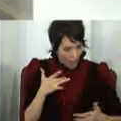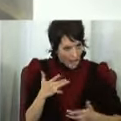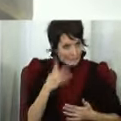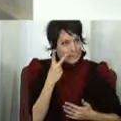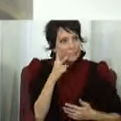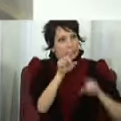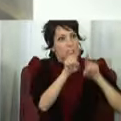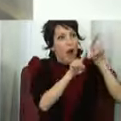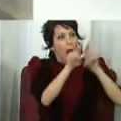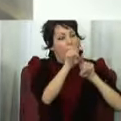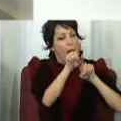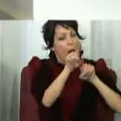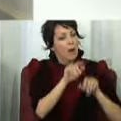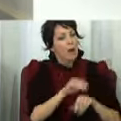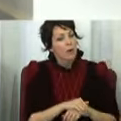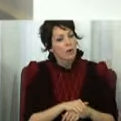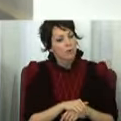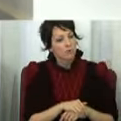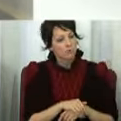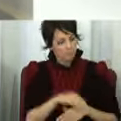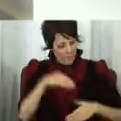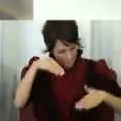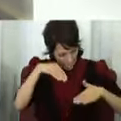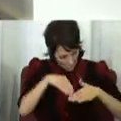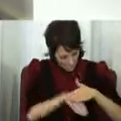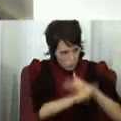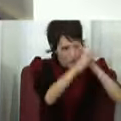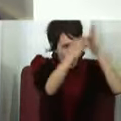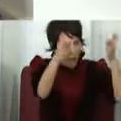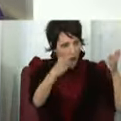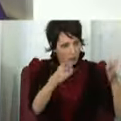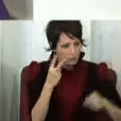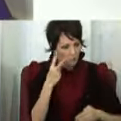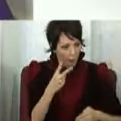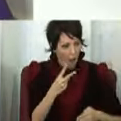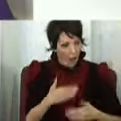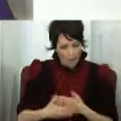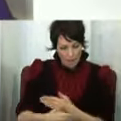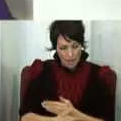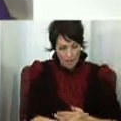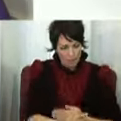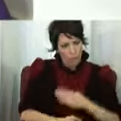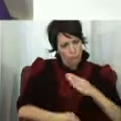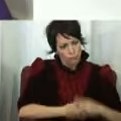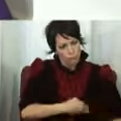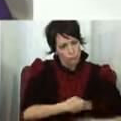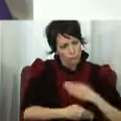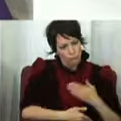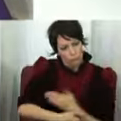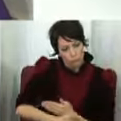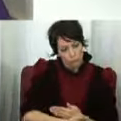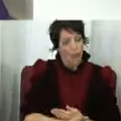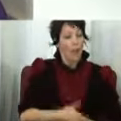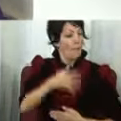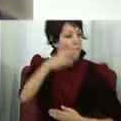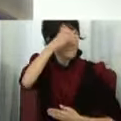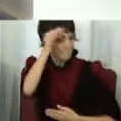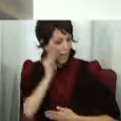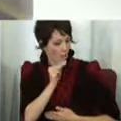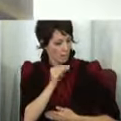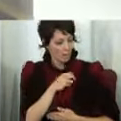star. When they went into the house and saw the child with Mary, his mother, they knelt down